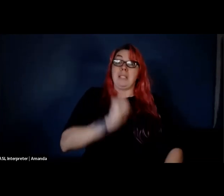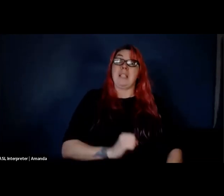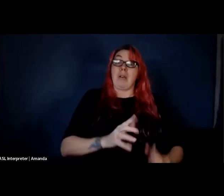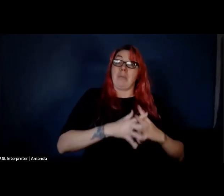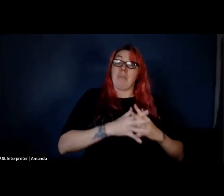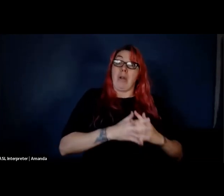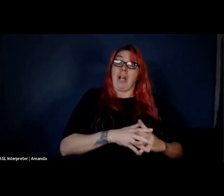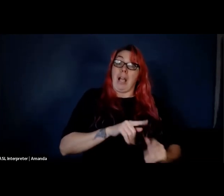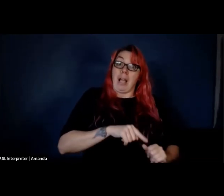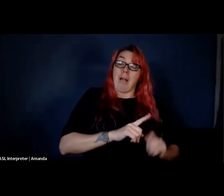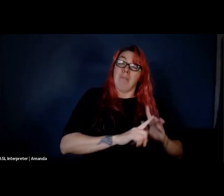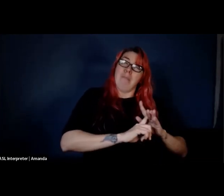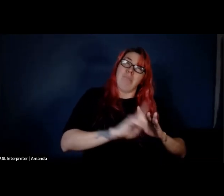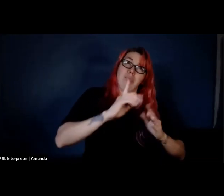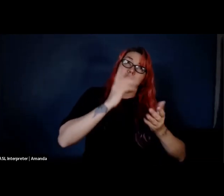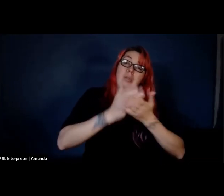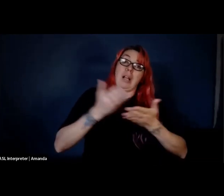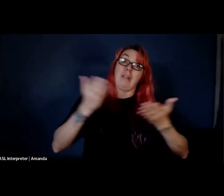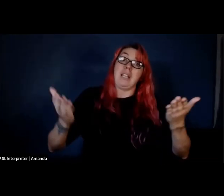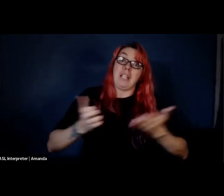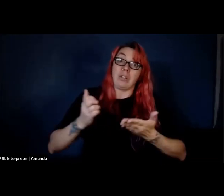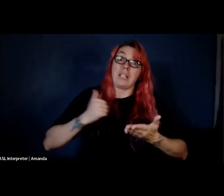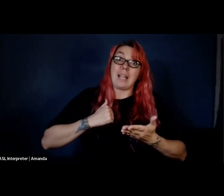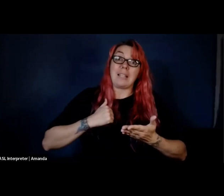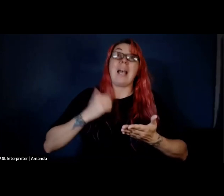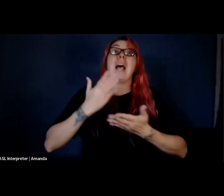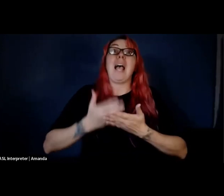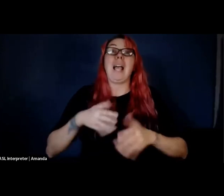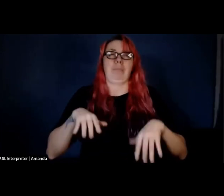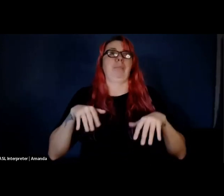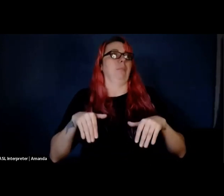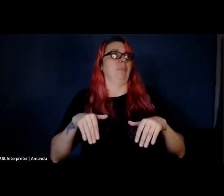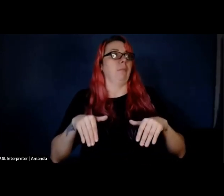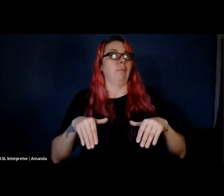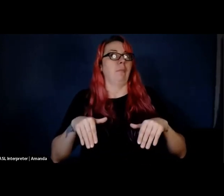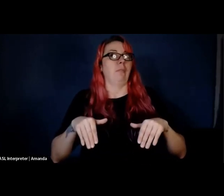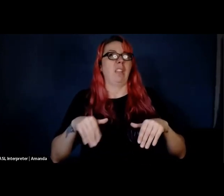much better. And so they also returned. So, we kind of think of,